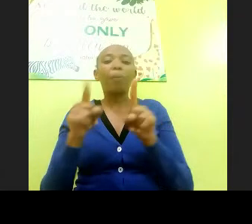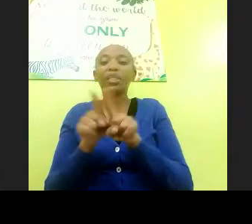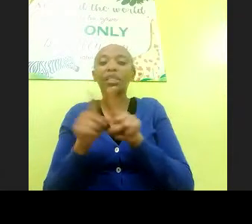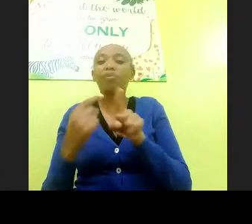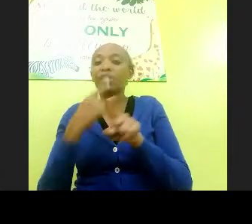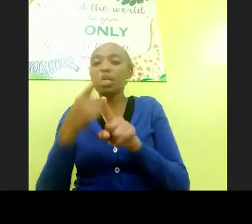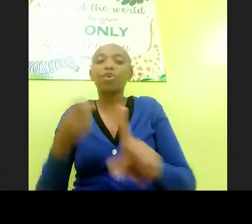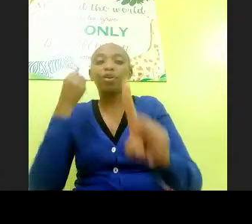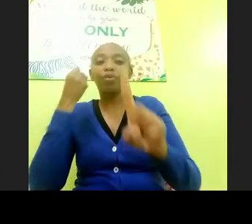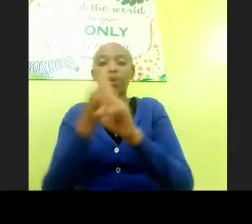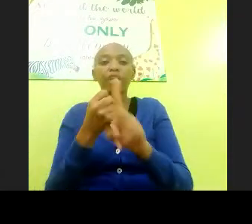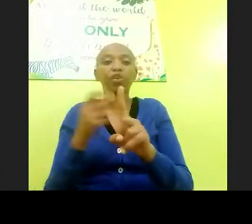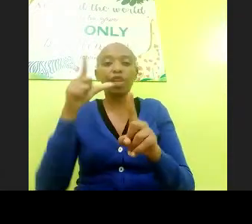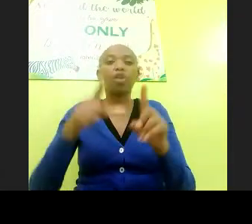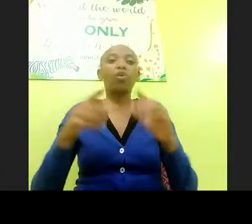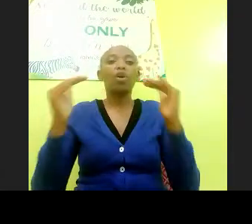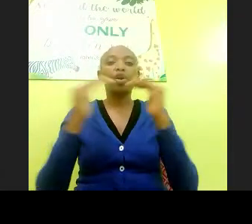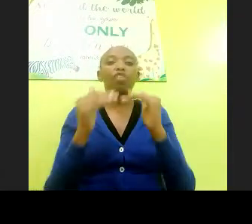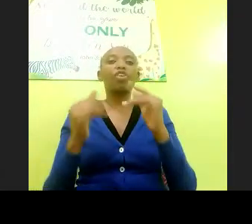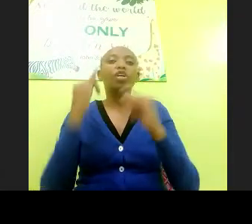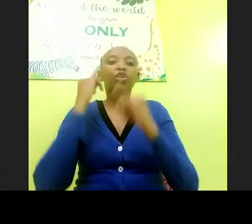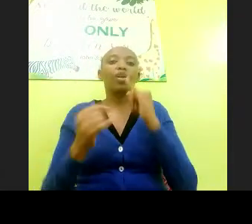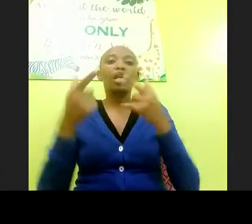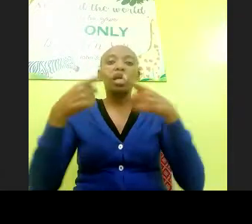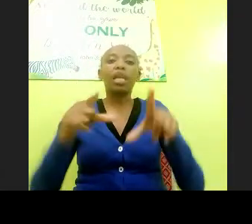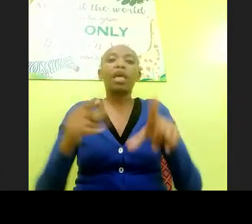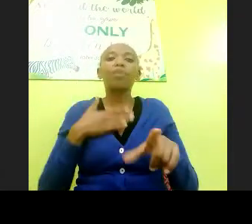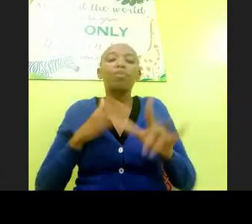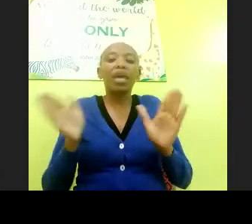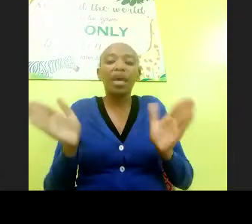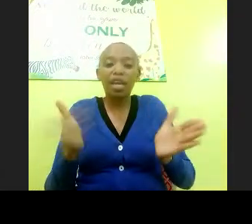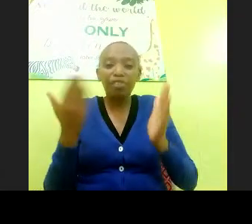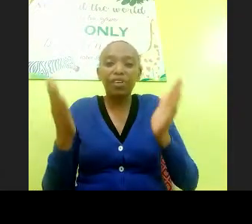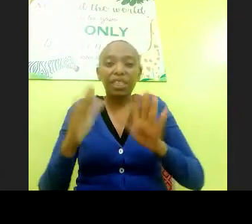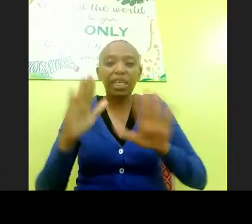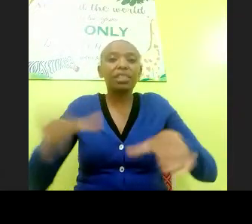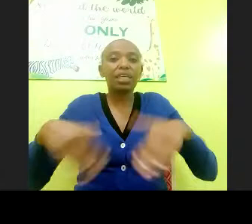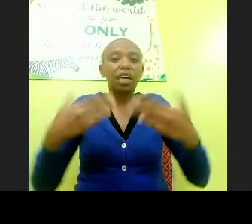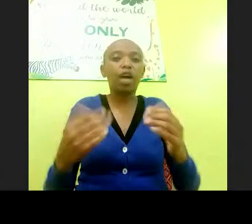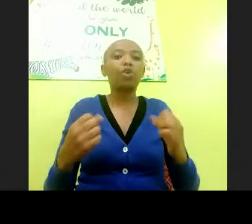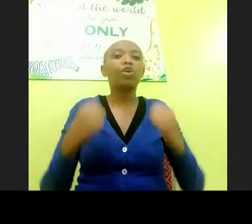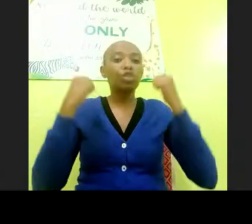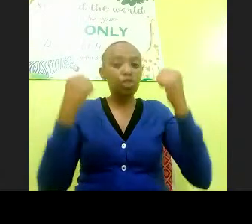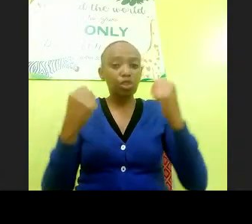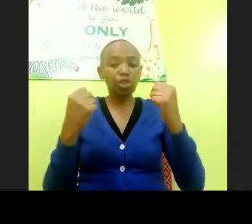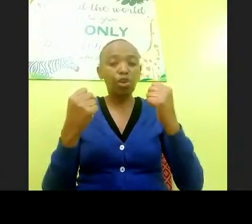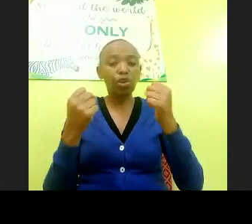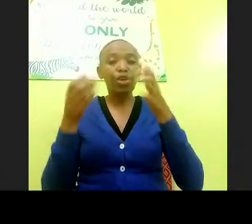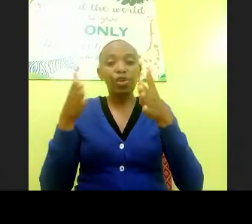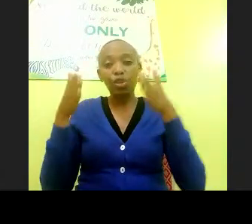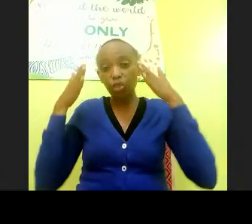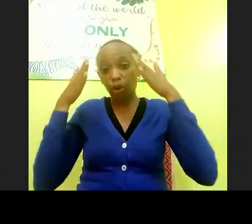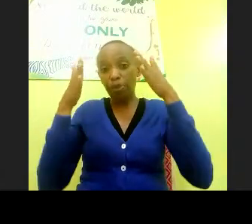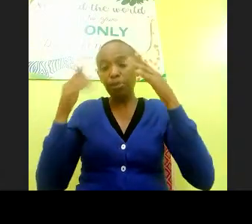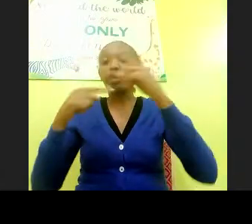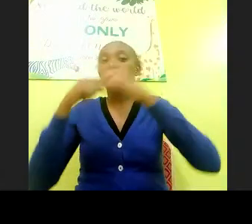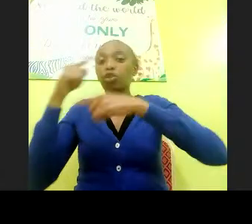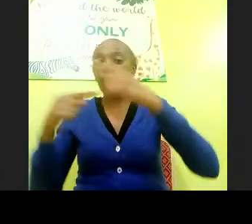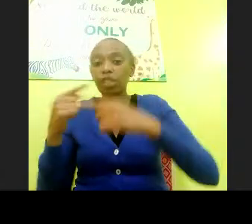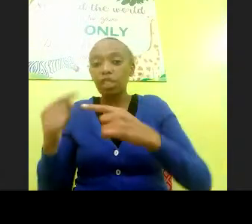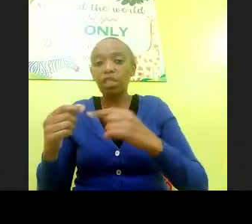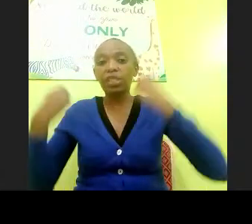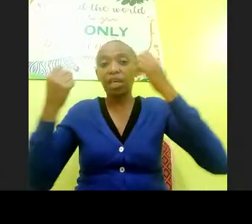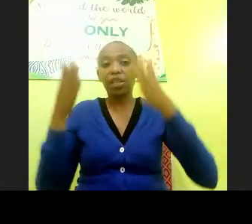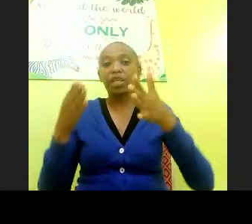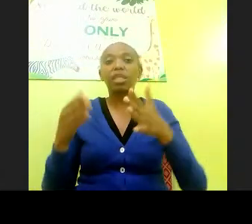global level. So to conclude, let me emphasize how strong is UNDP's commitment to continue strengthening this